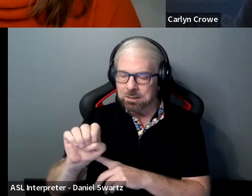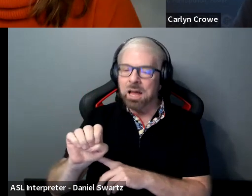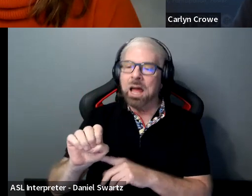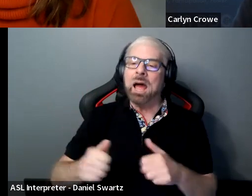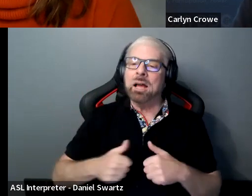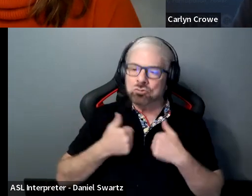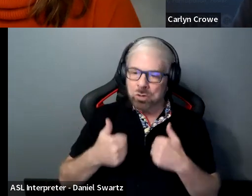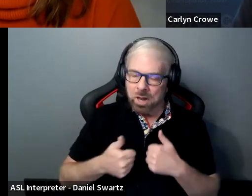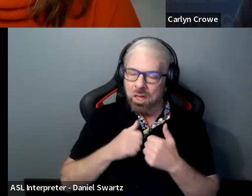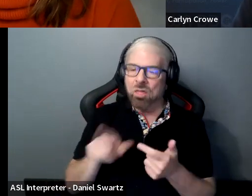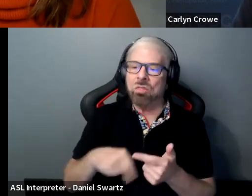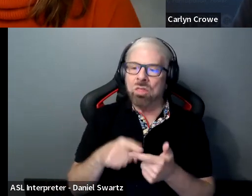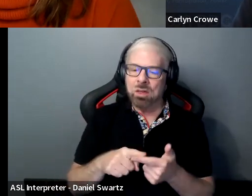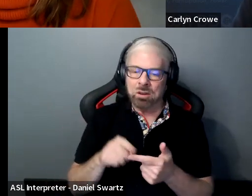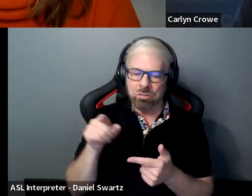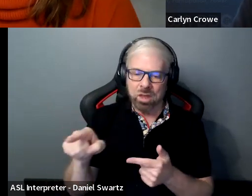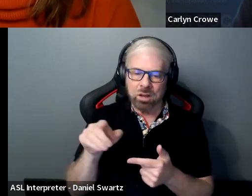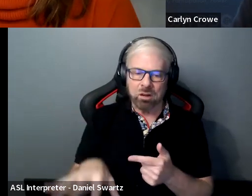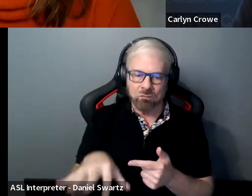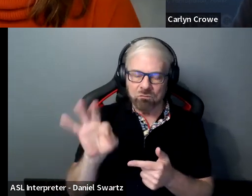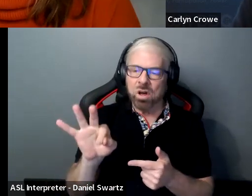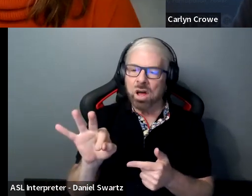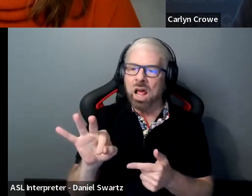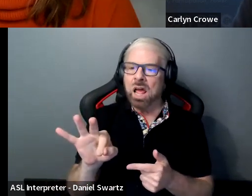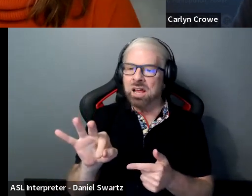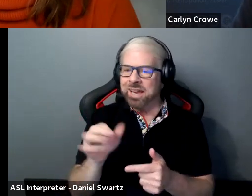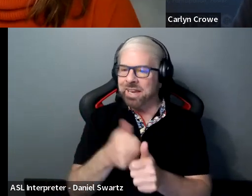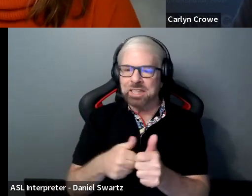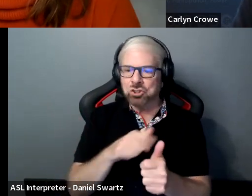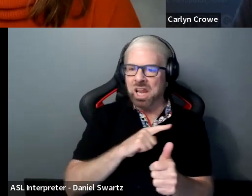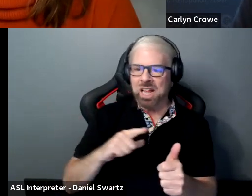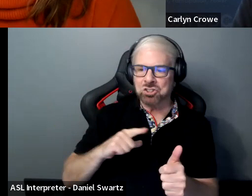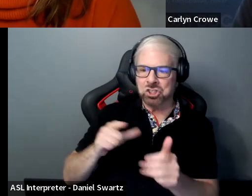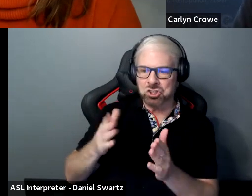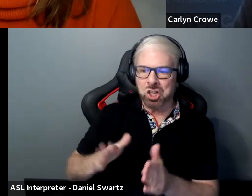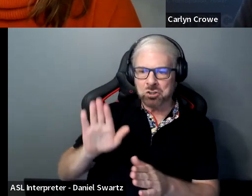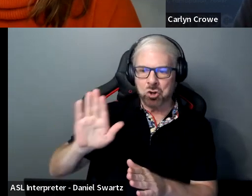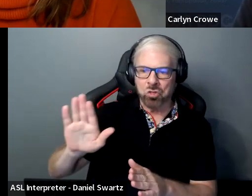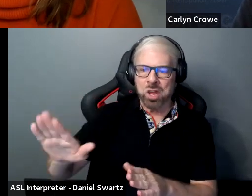address, they can find the legislators' emails that way too.